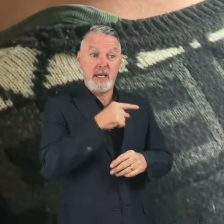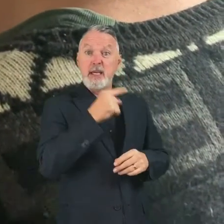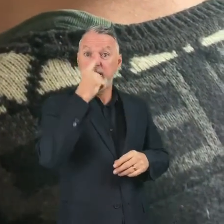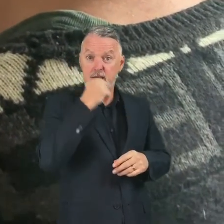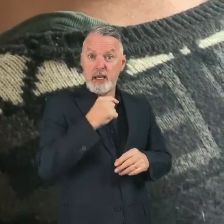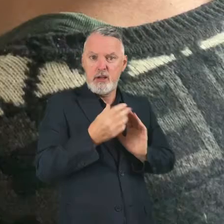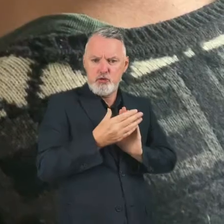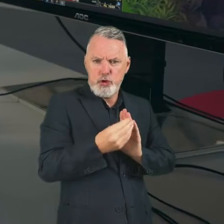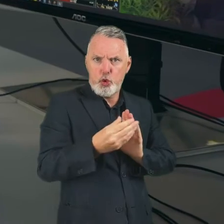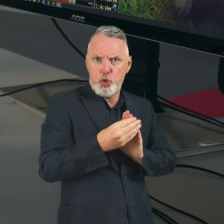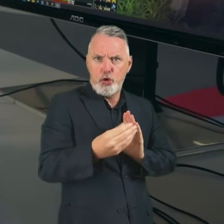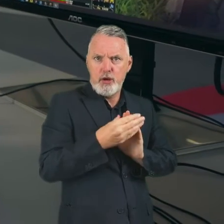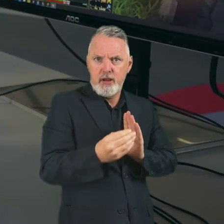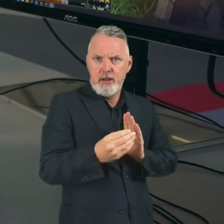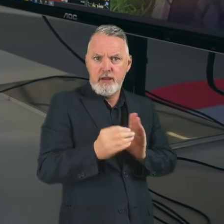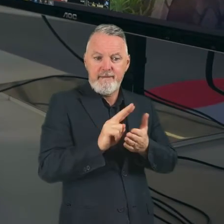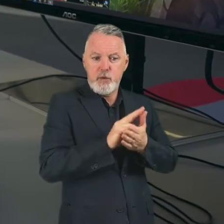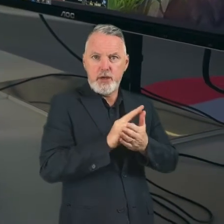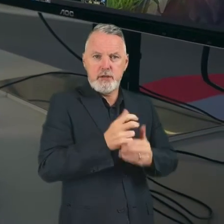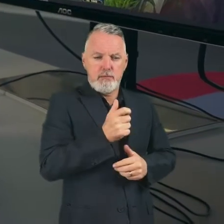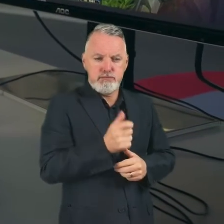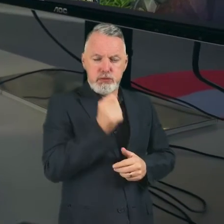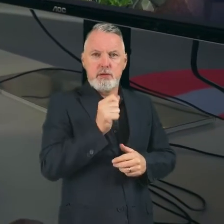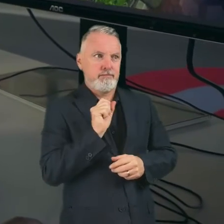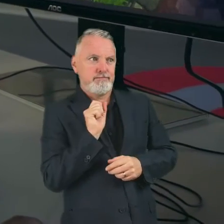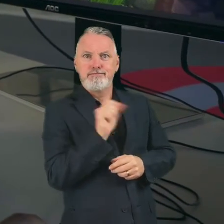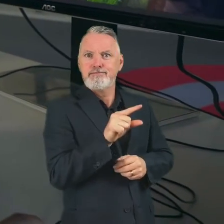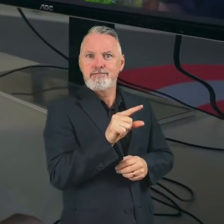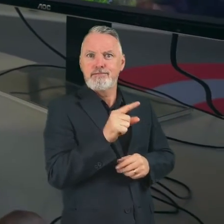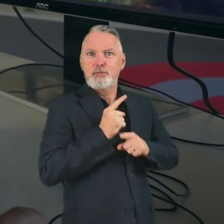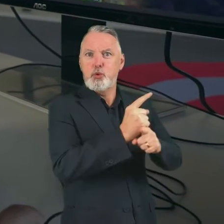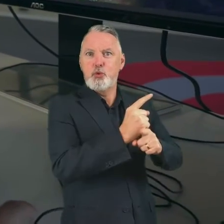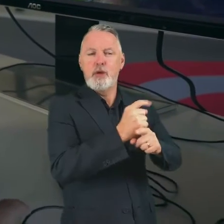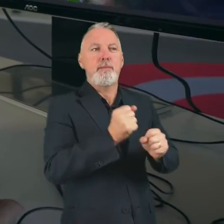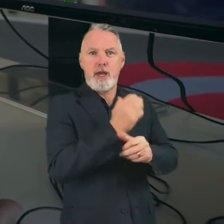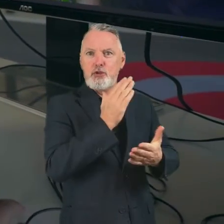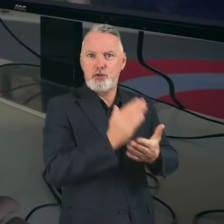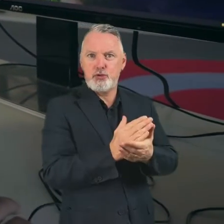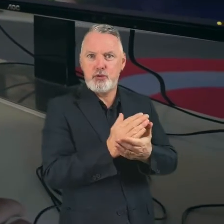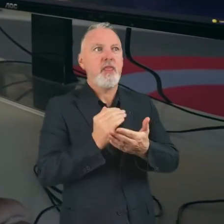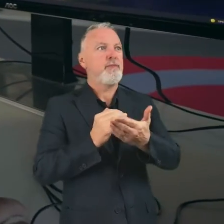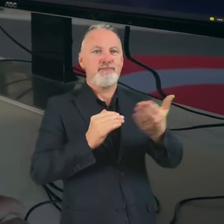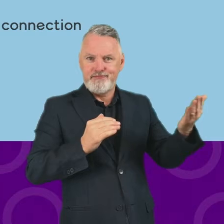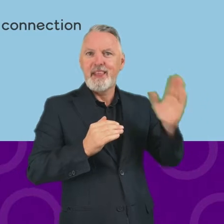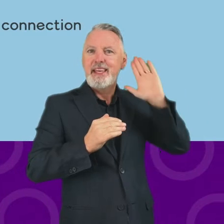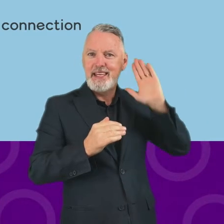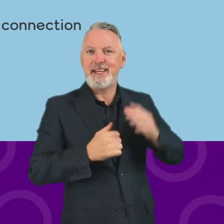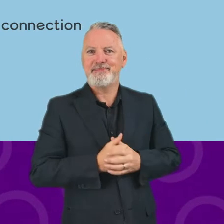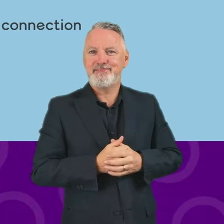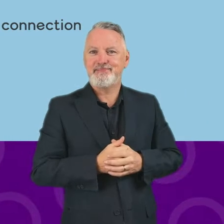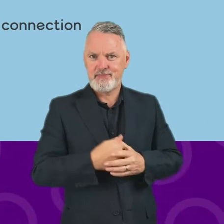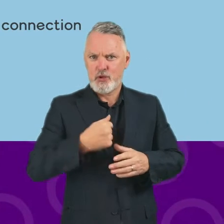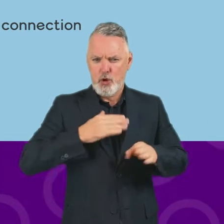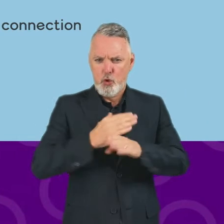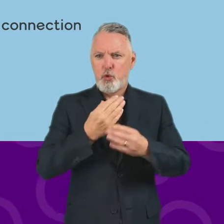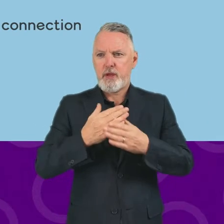gaming phrases with their own voice that they can trigger at critical moments in-game, making sure that they can always be heard. We've been working with